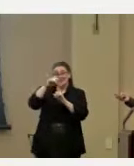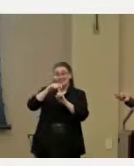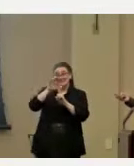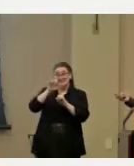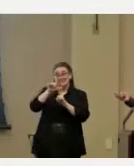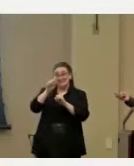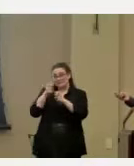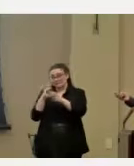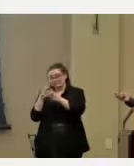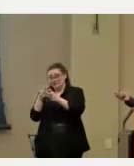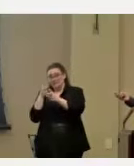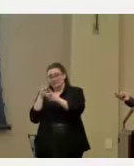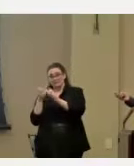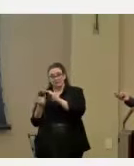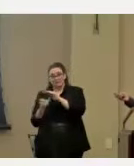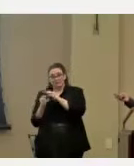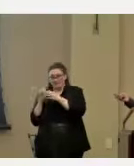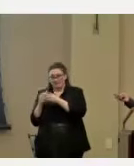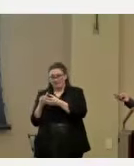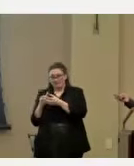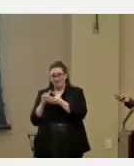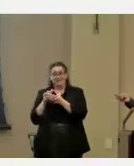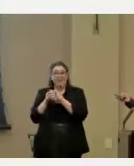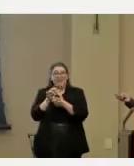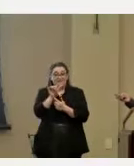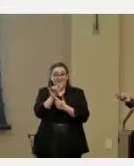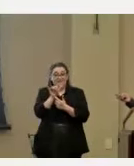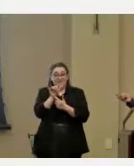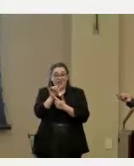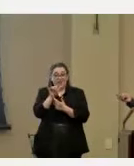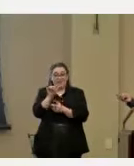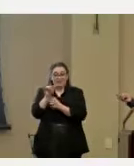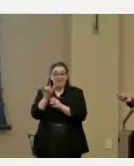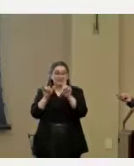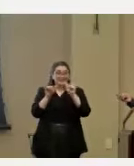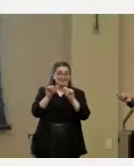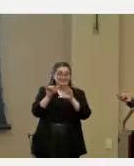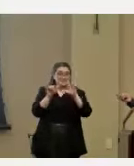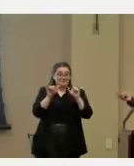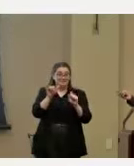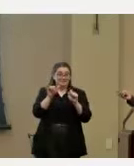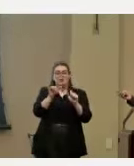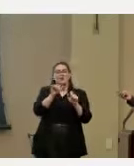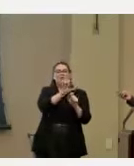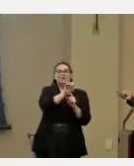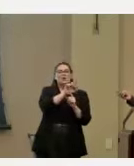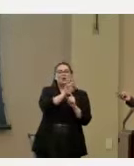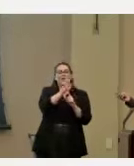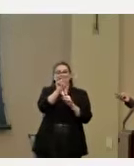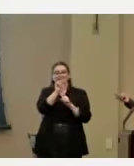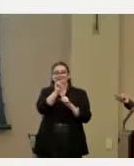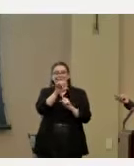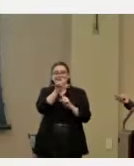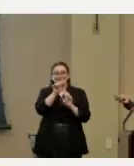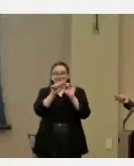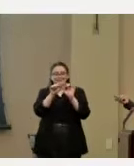isolated, and the antibody was engineered onto the T cell to generate the CAR T cell, and those cells were